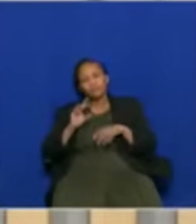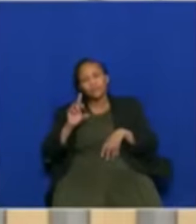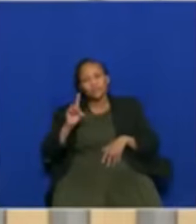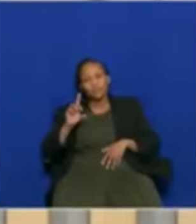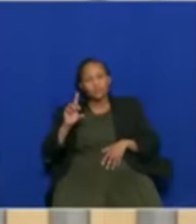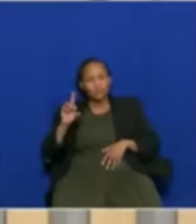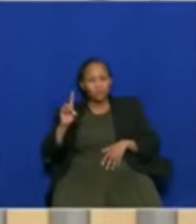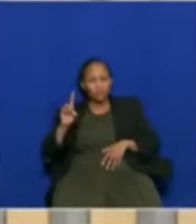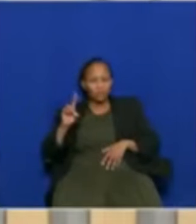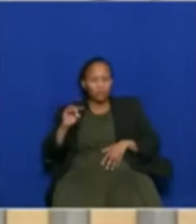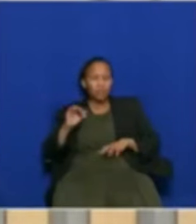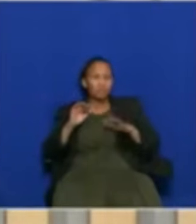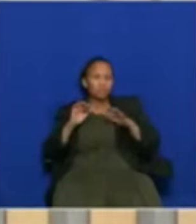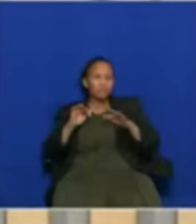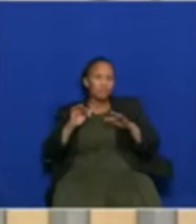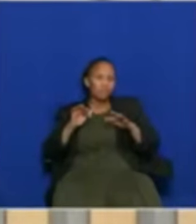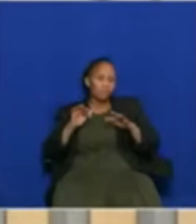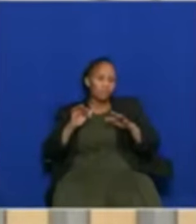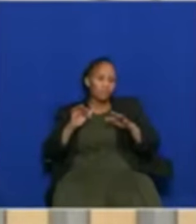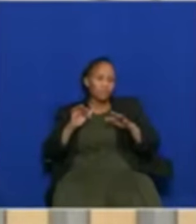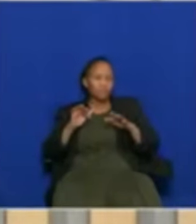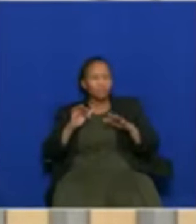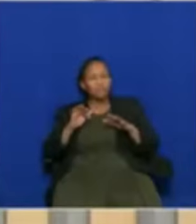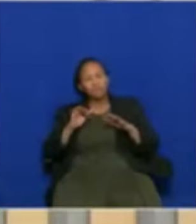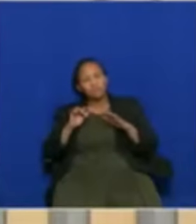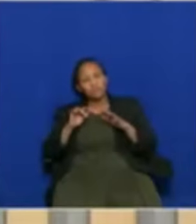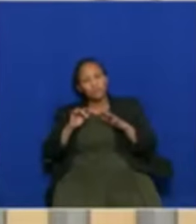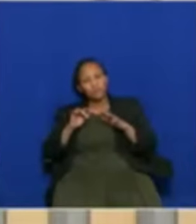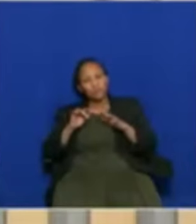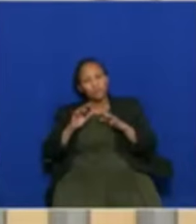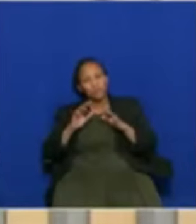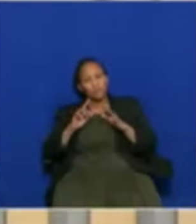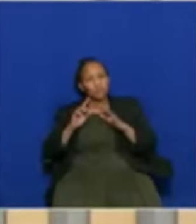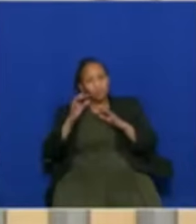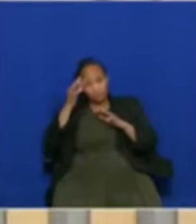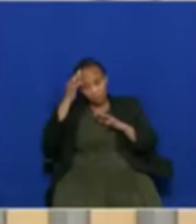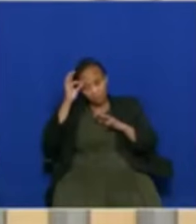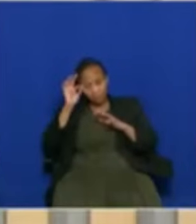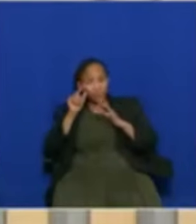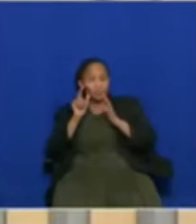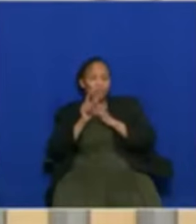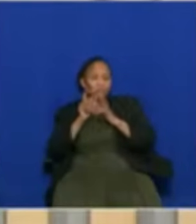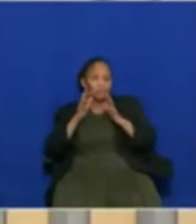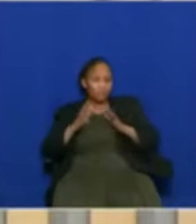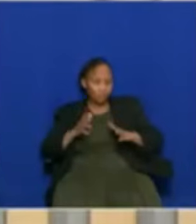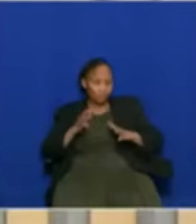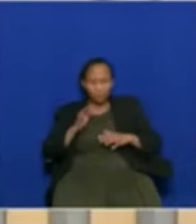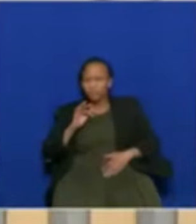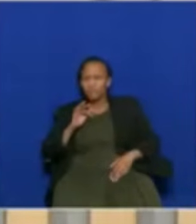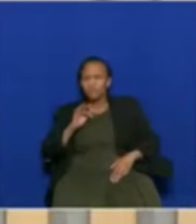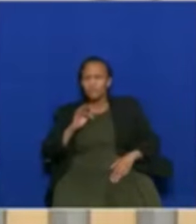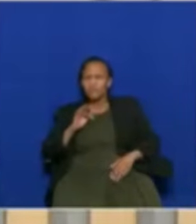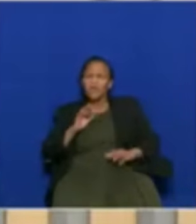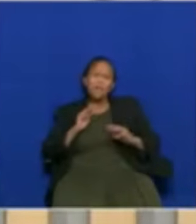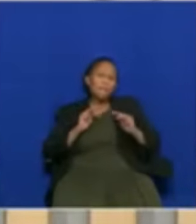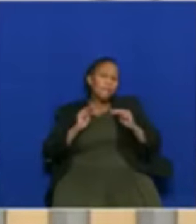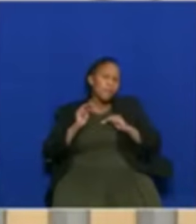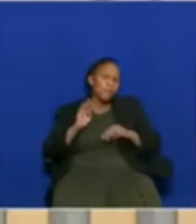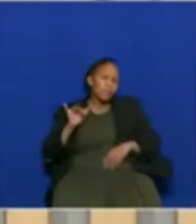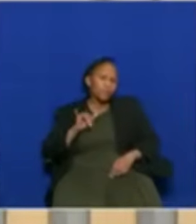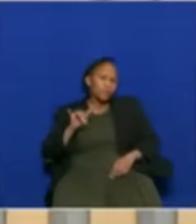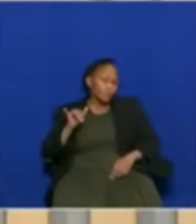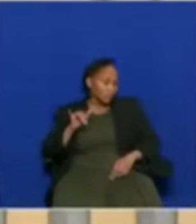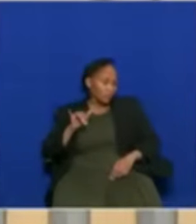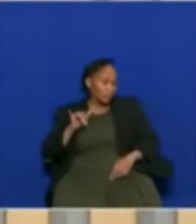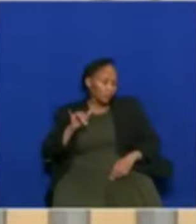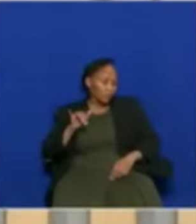management, and once management is done, which management? It goes to the DPP. The IDEC,